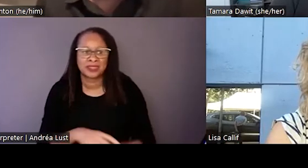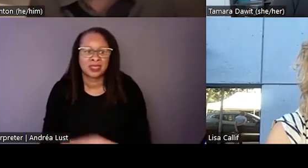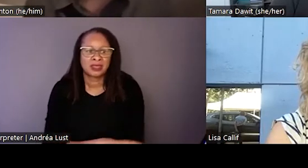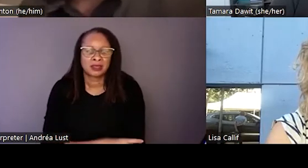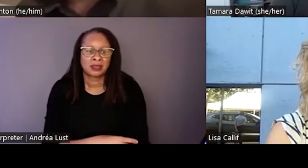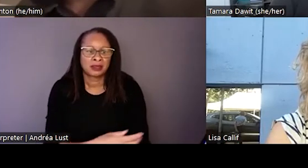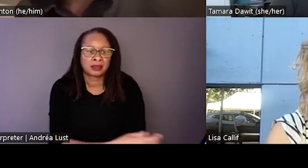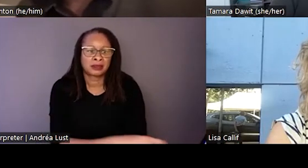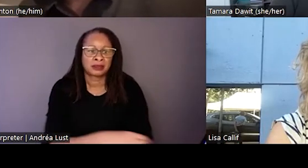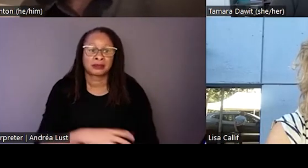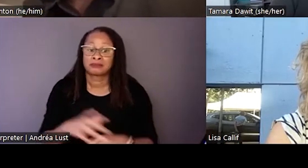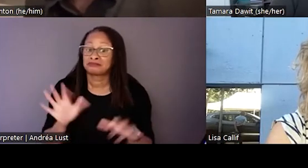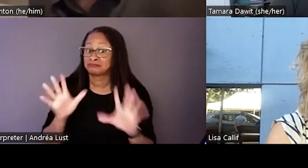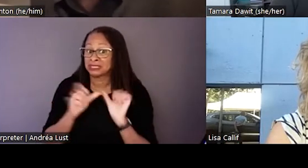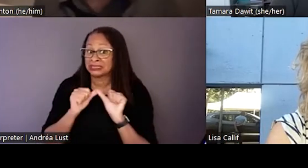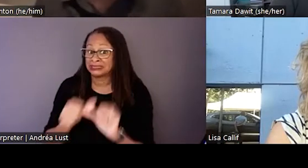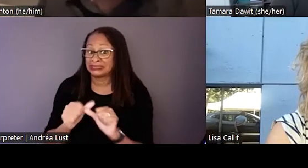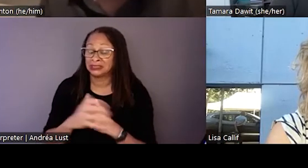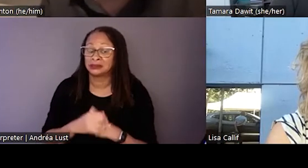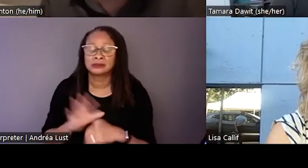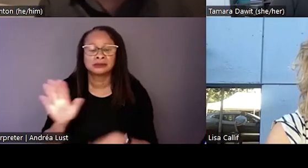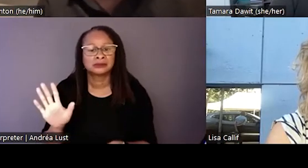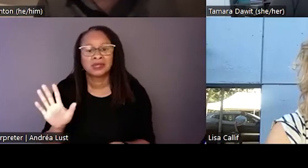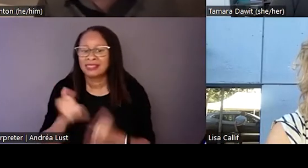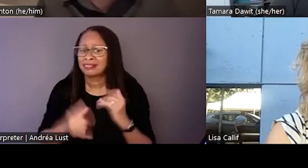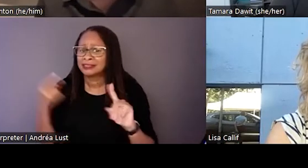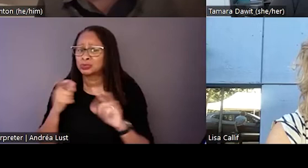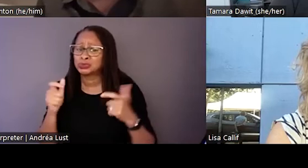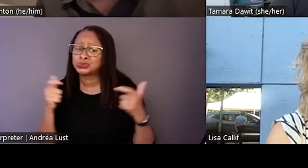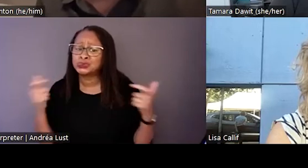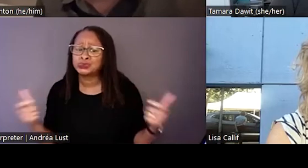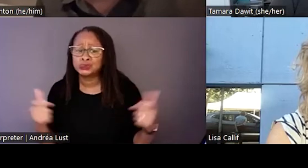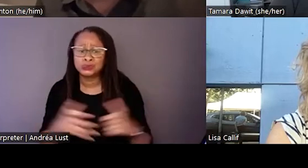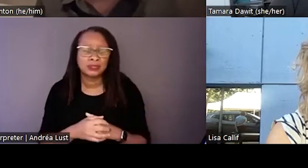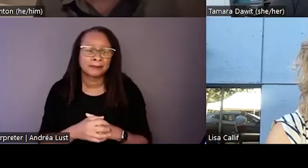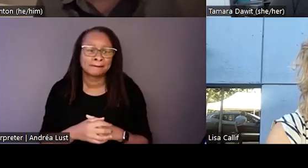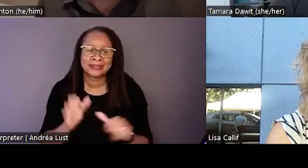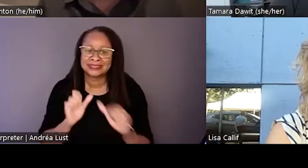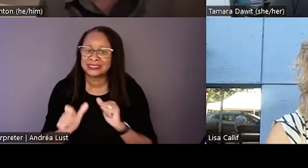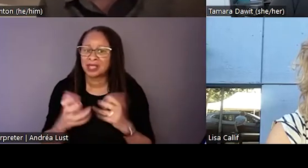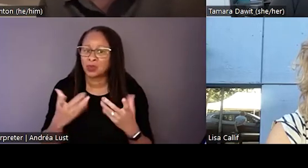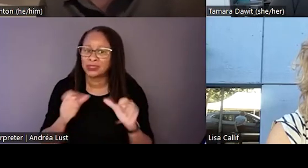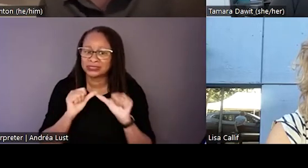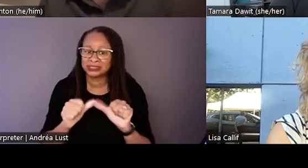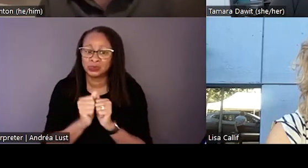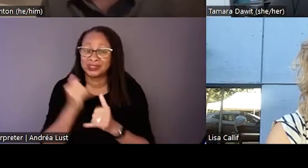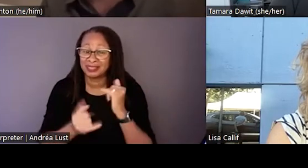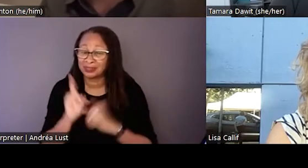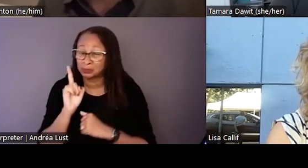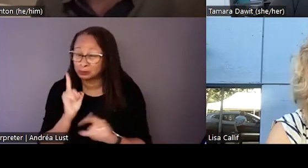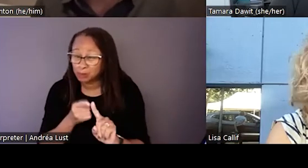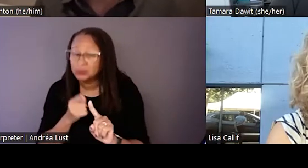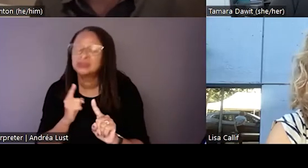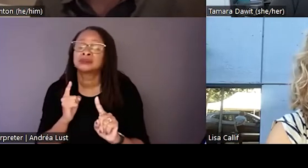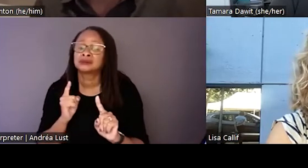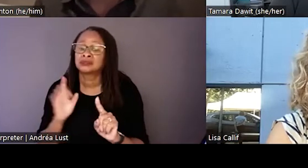to continue because the last point was huge, actually, but still I'd like to continue with the last point